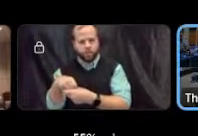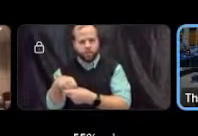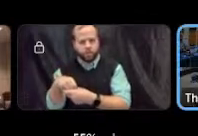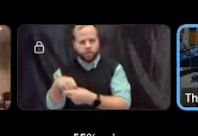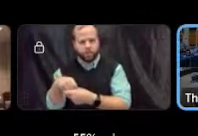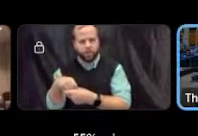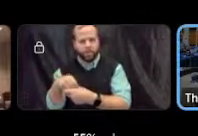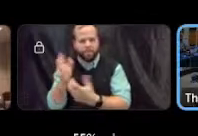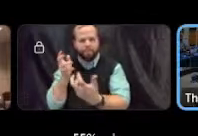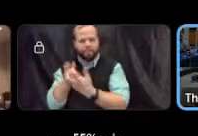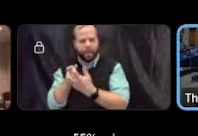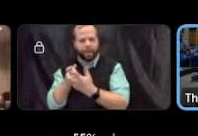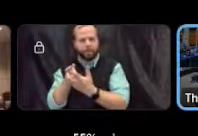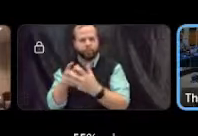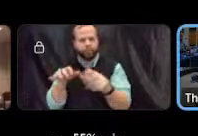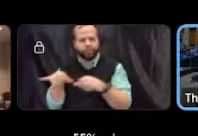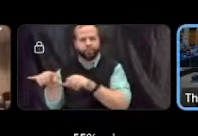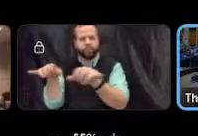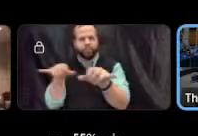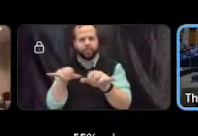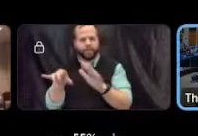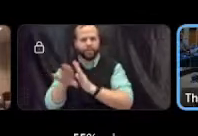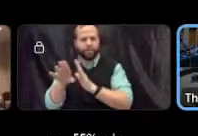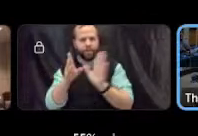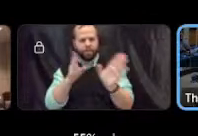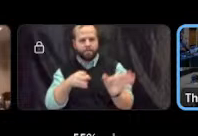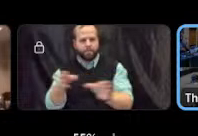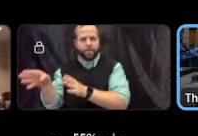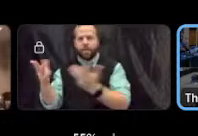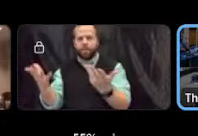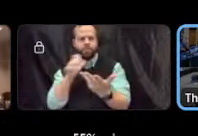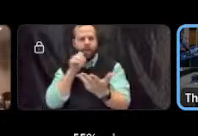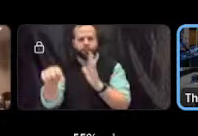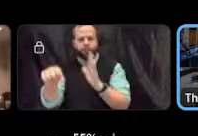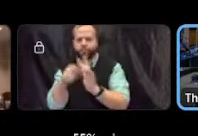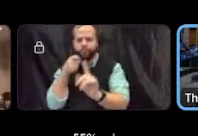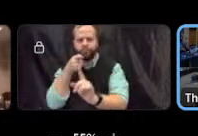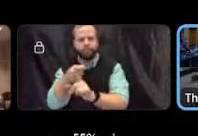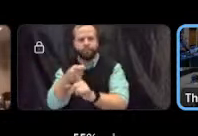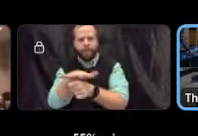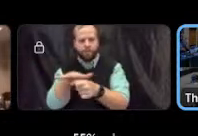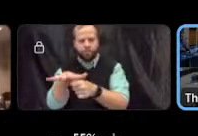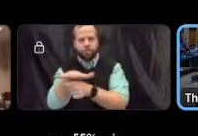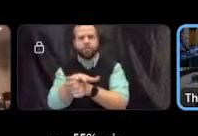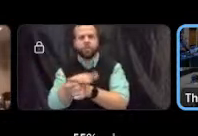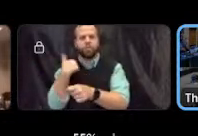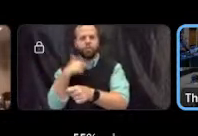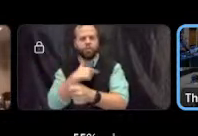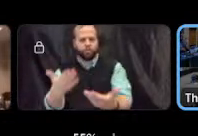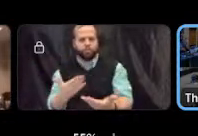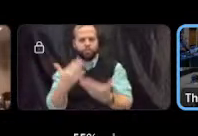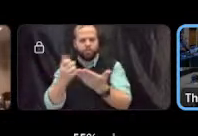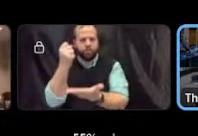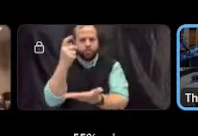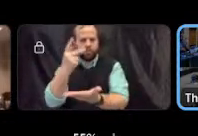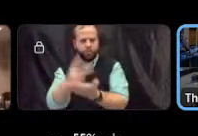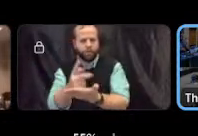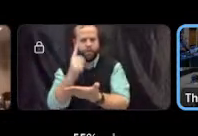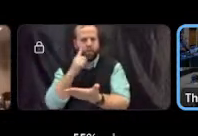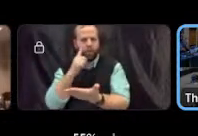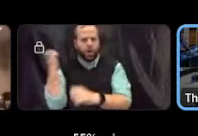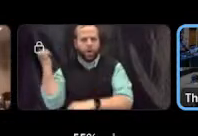development pattern within the neighborhood and that it will have no adverse impact on the area. Therefore, staff recommends approval of the requested R4